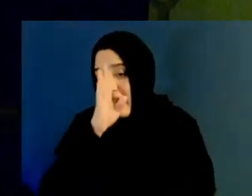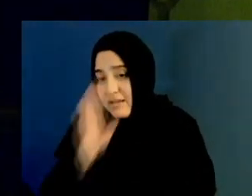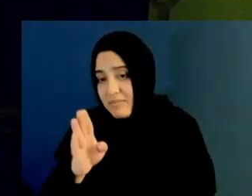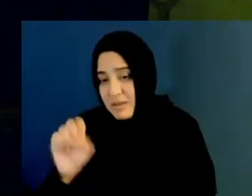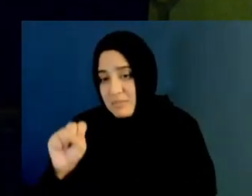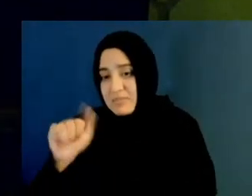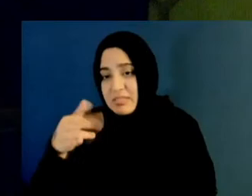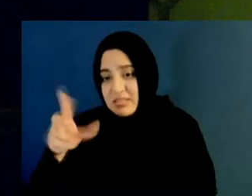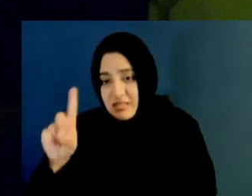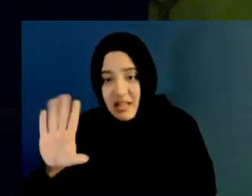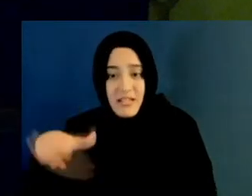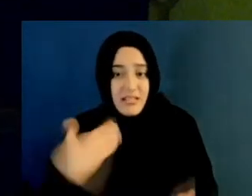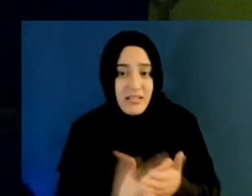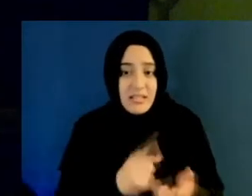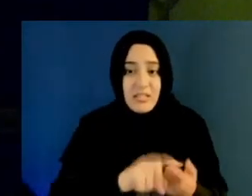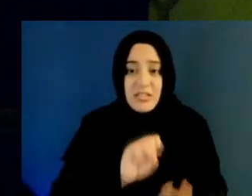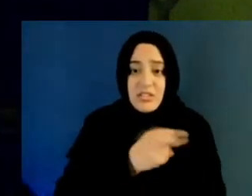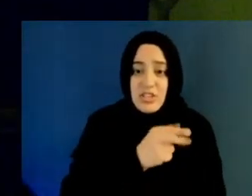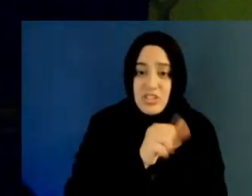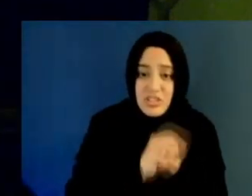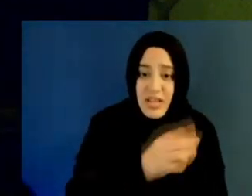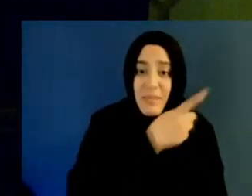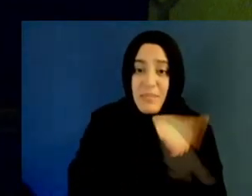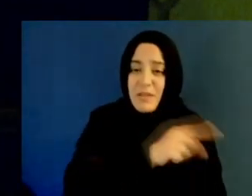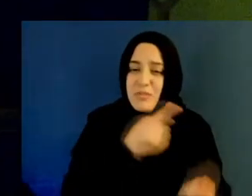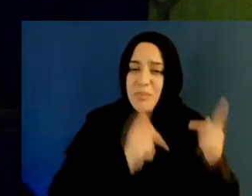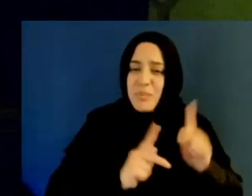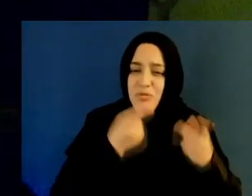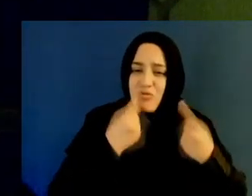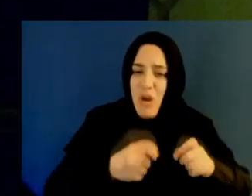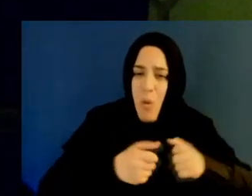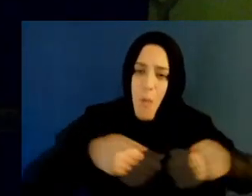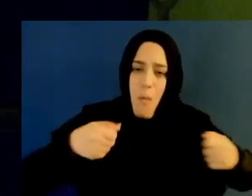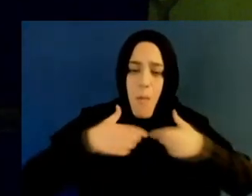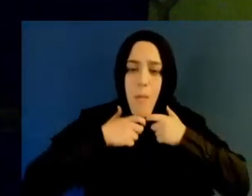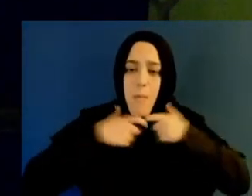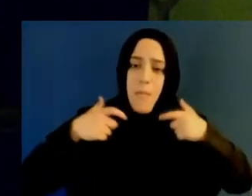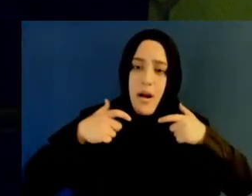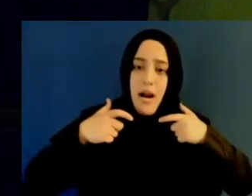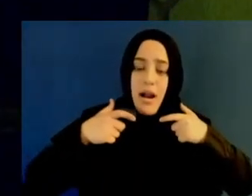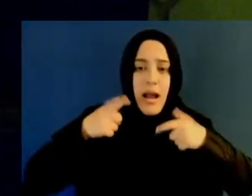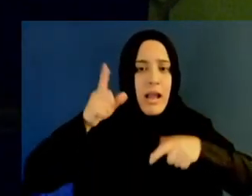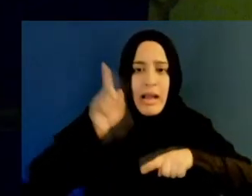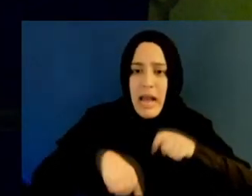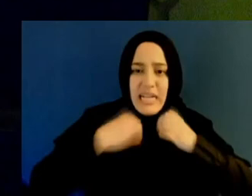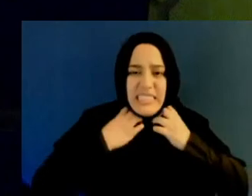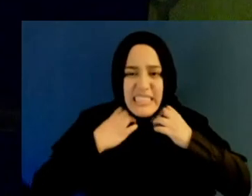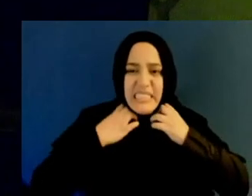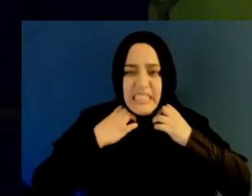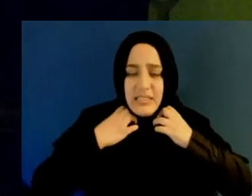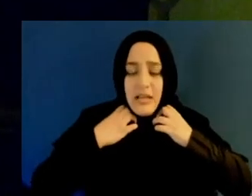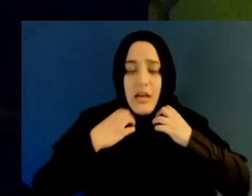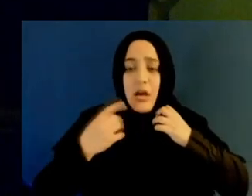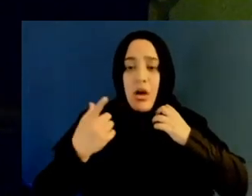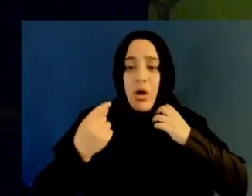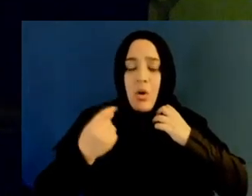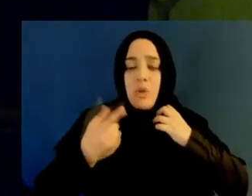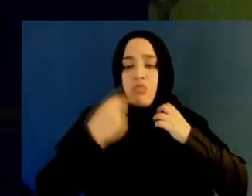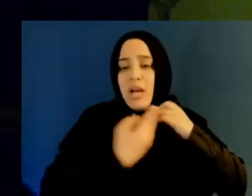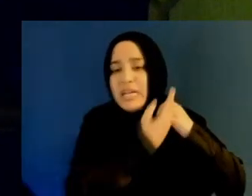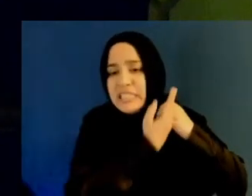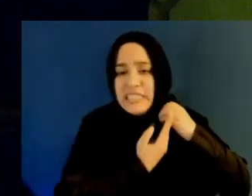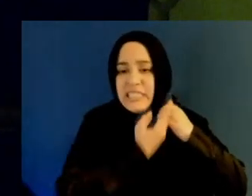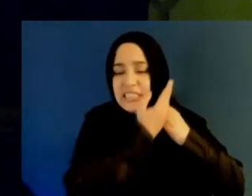collar. They could not open the collar. So they began to cut the collar around the neck of Sajjad. The minute